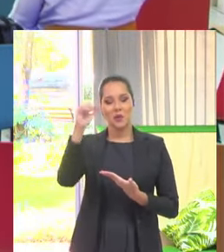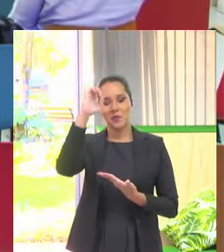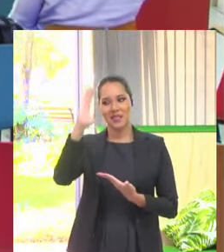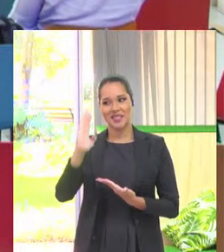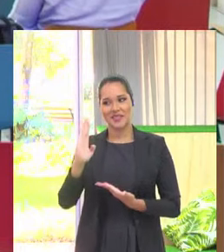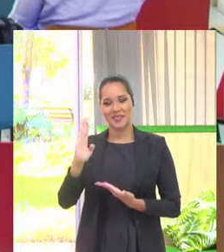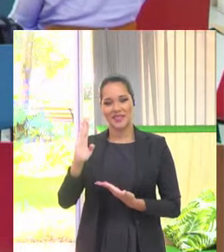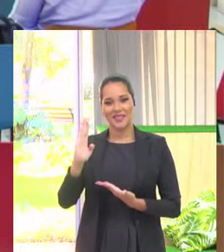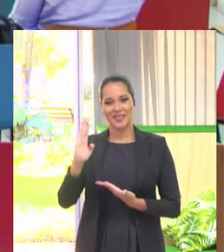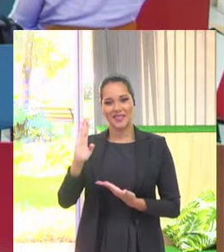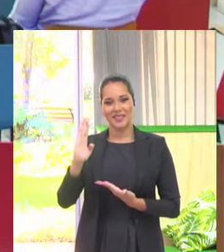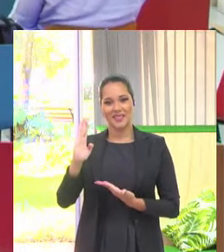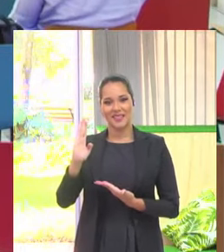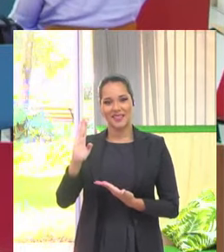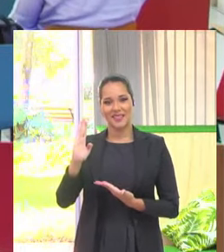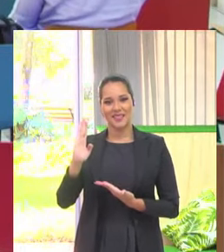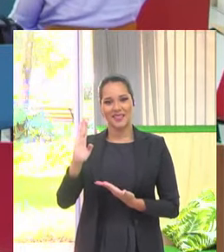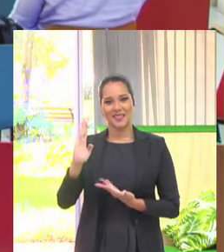And